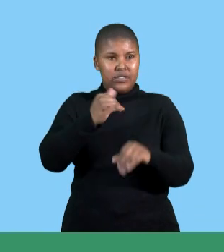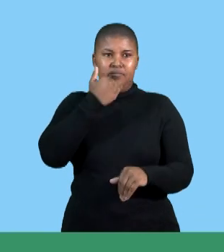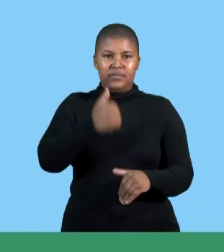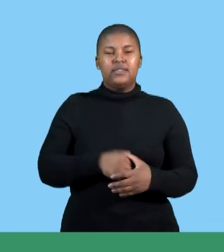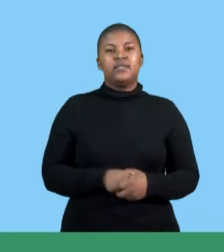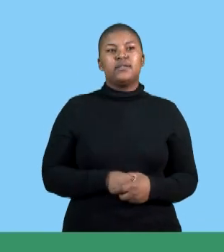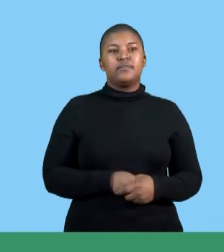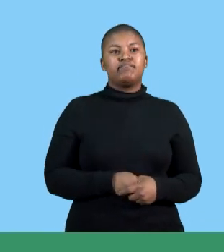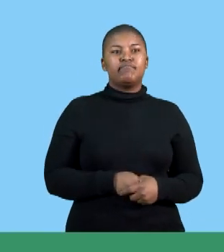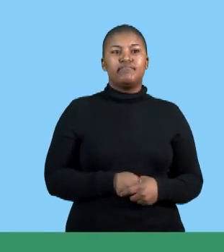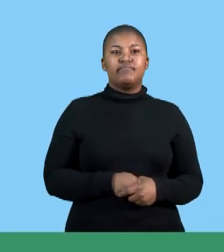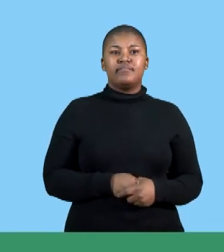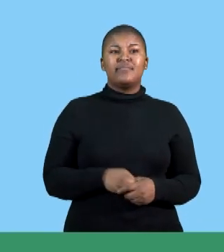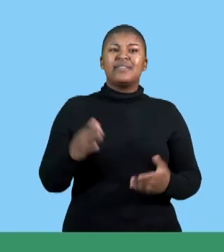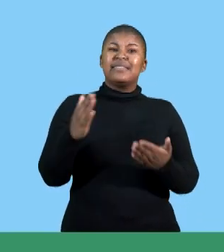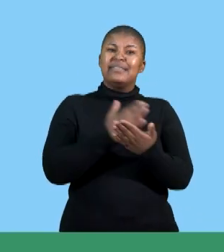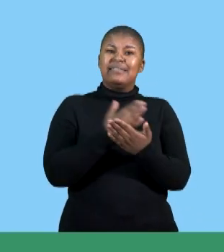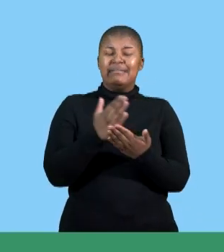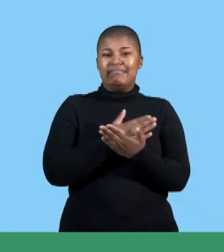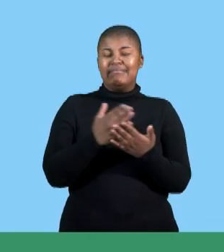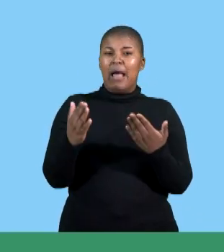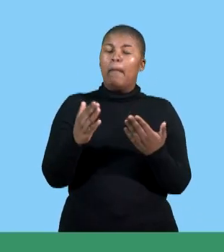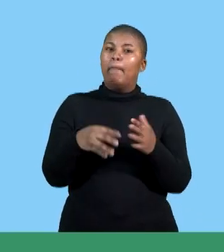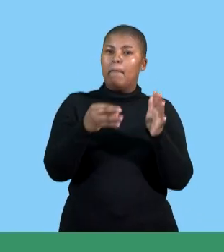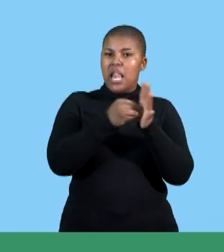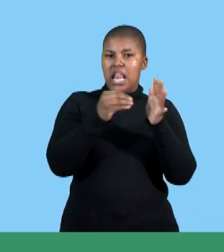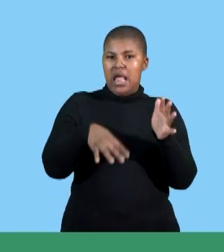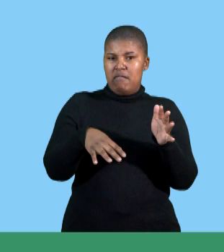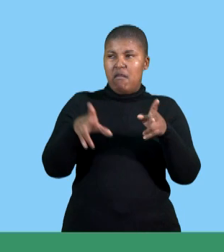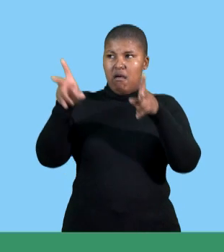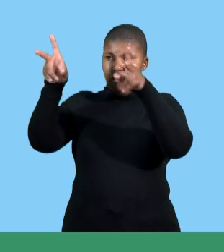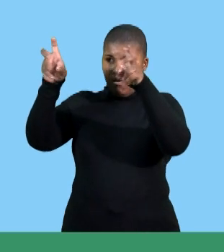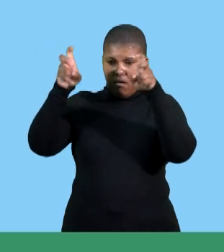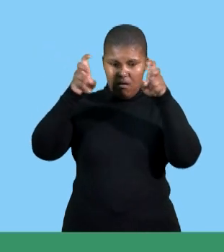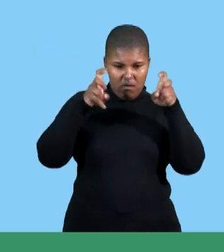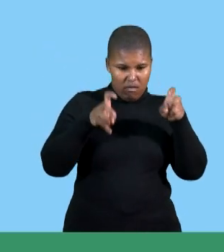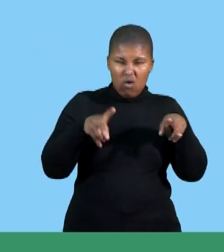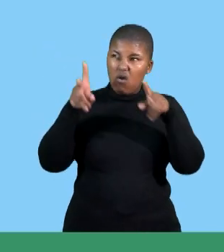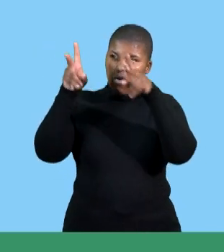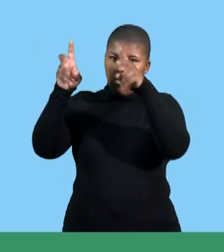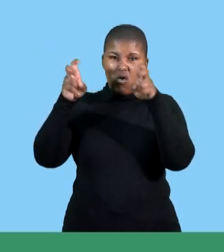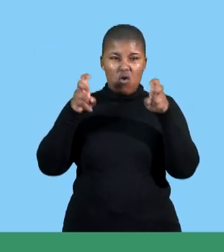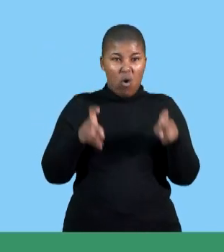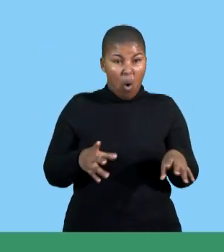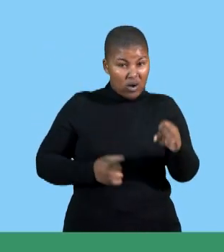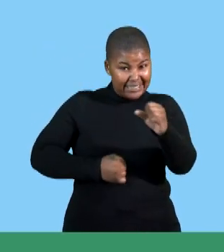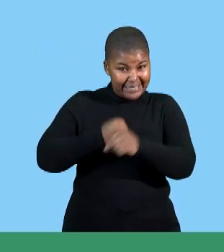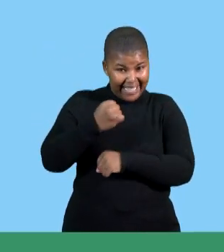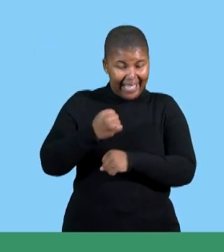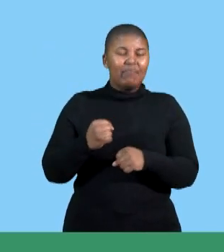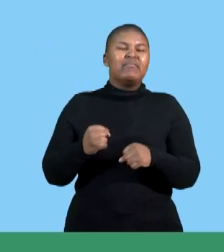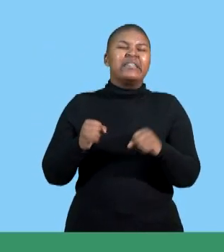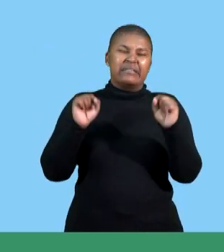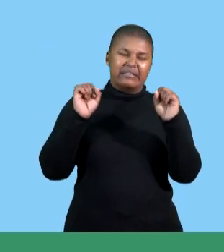says here, some learners, they struggle to quote in verbatim from the scenario. What is verbatim? As is.